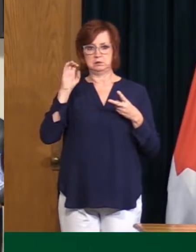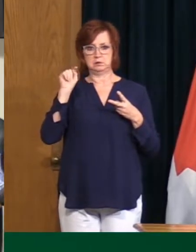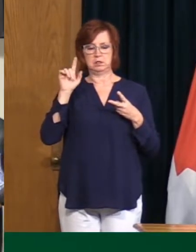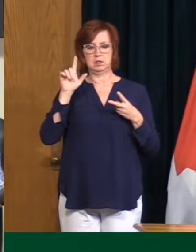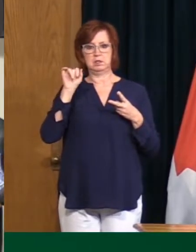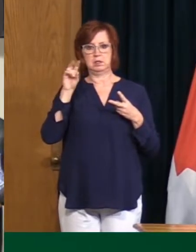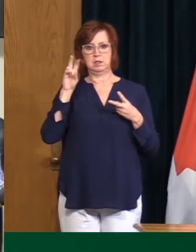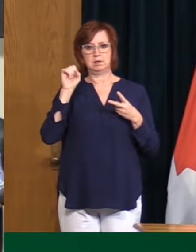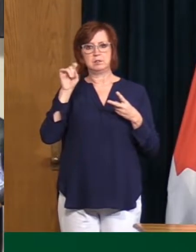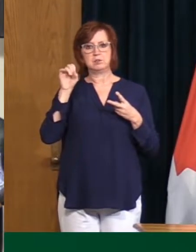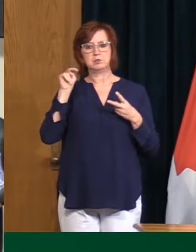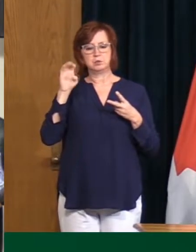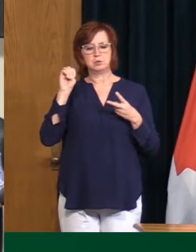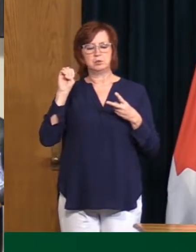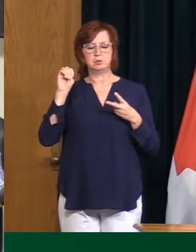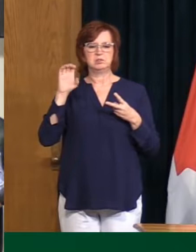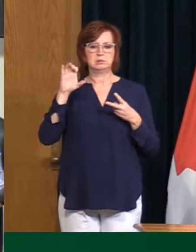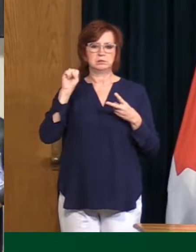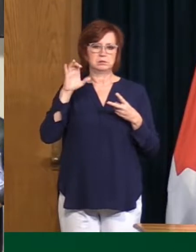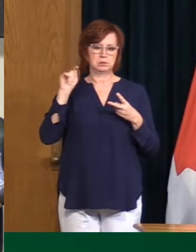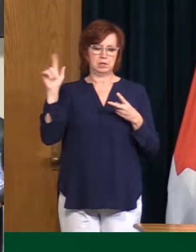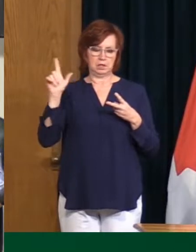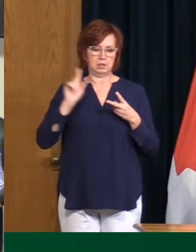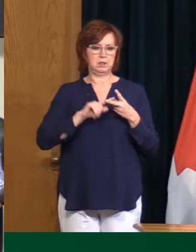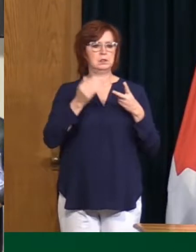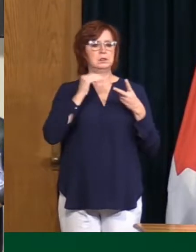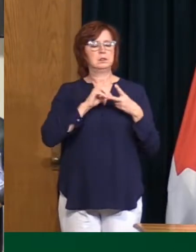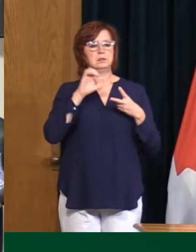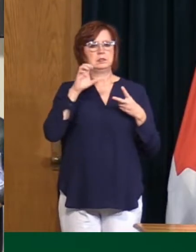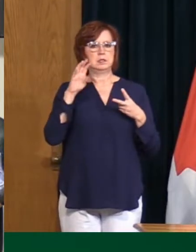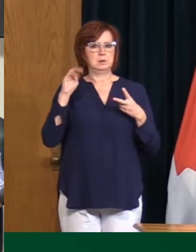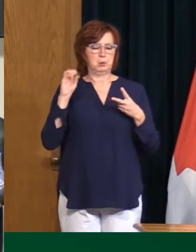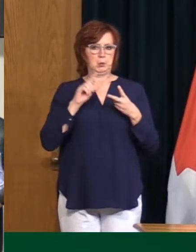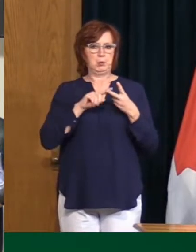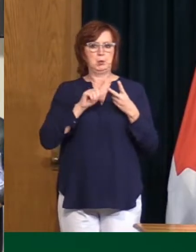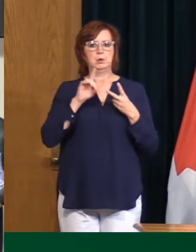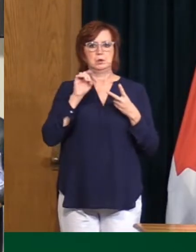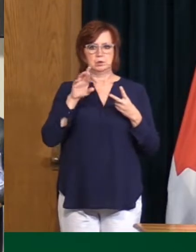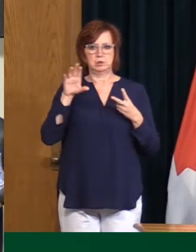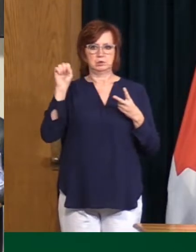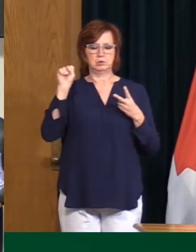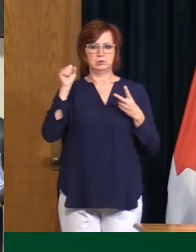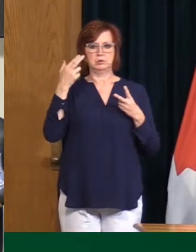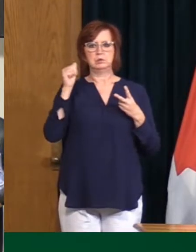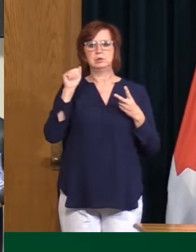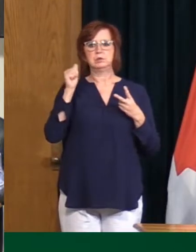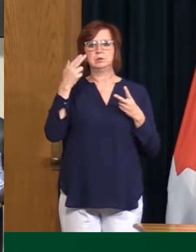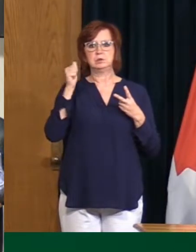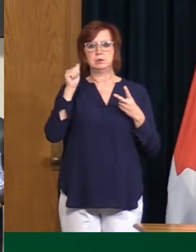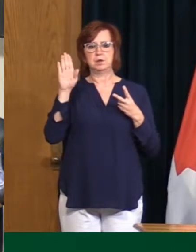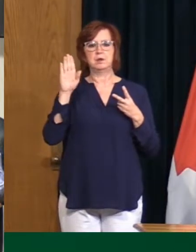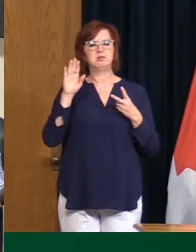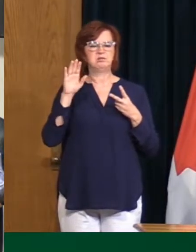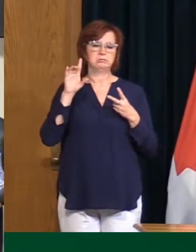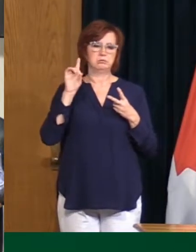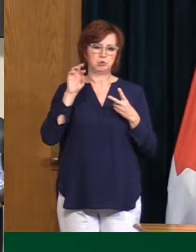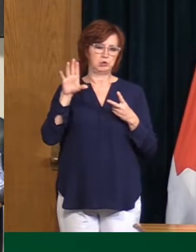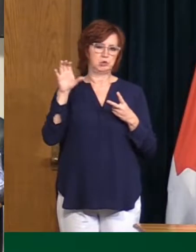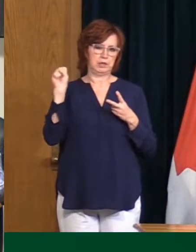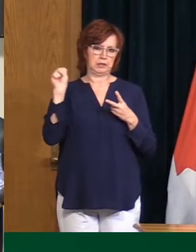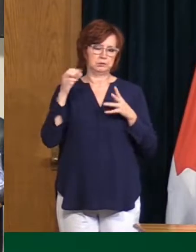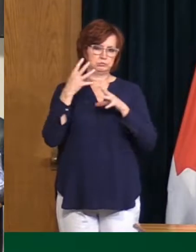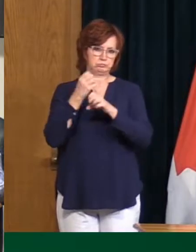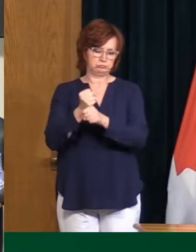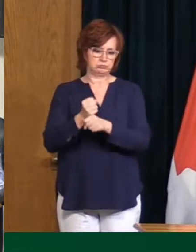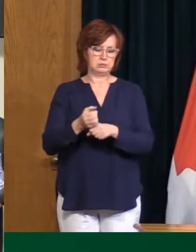as well as our Chief Medical Health Officer for the province of Saskatchewan, Dr. Shahab. We also have a number of folks